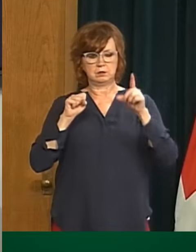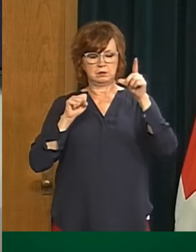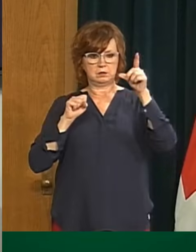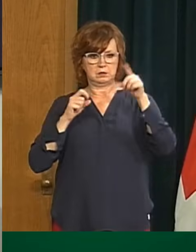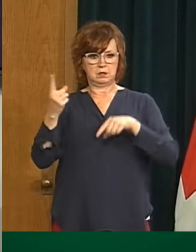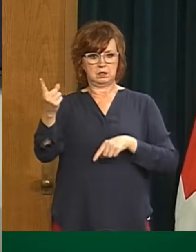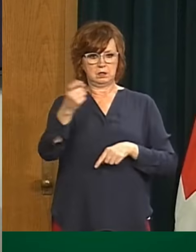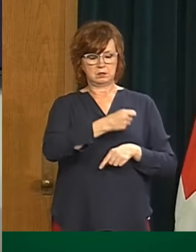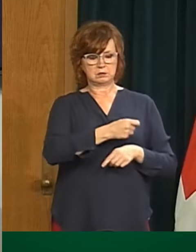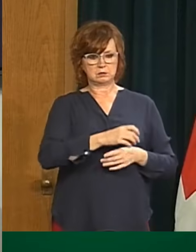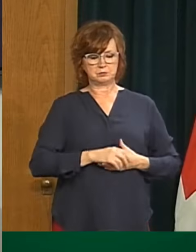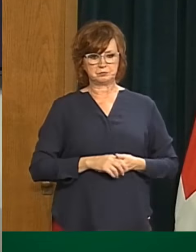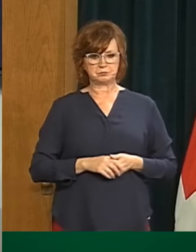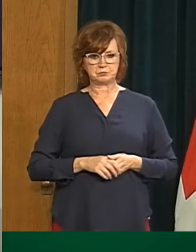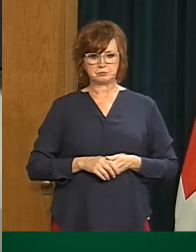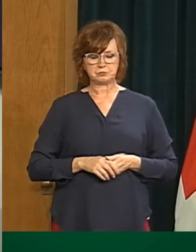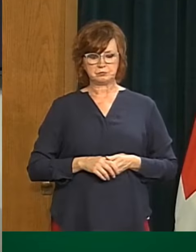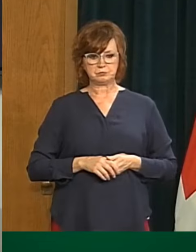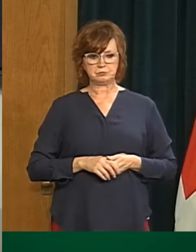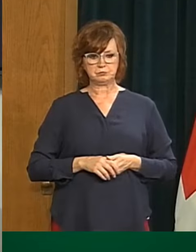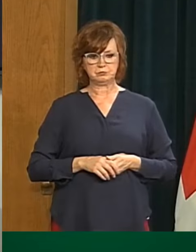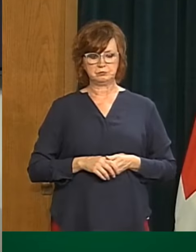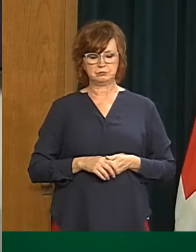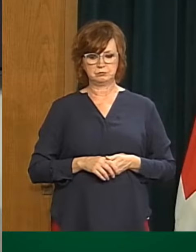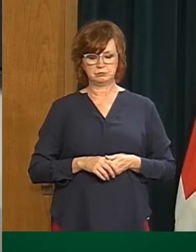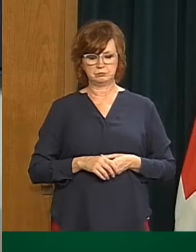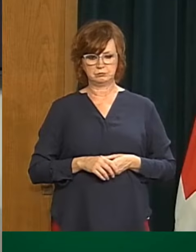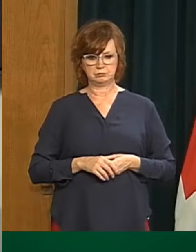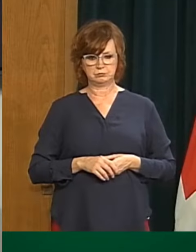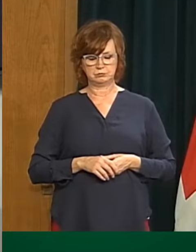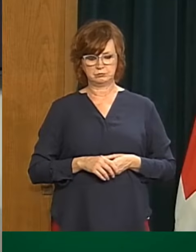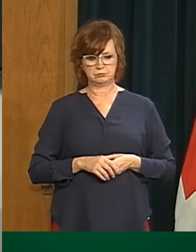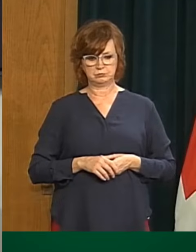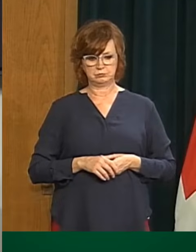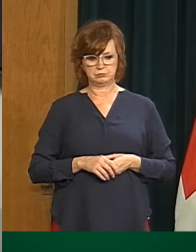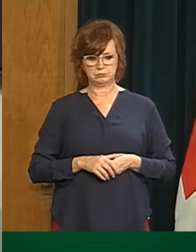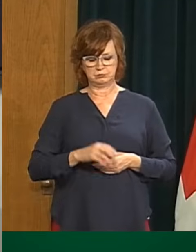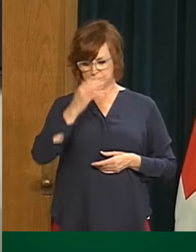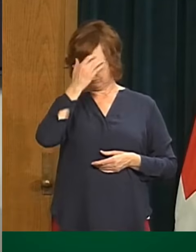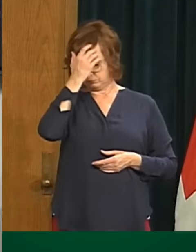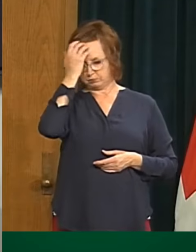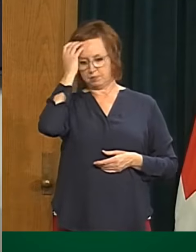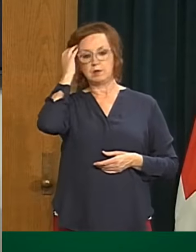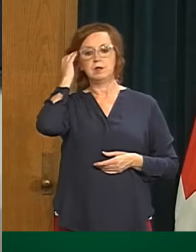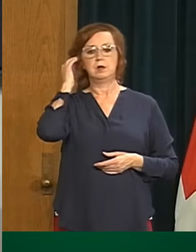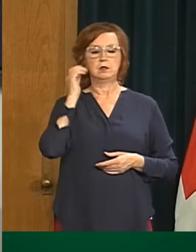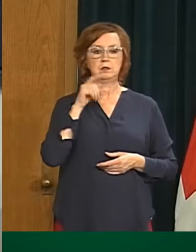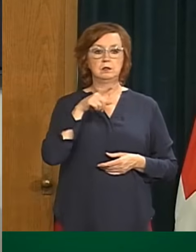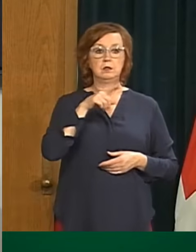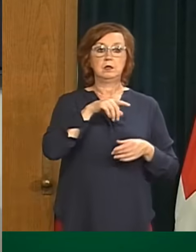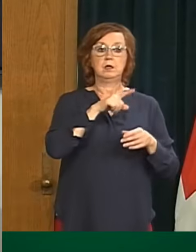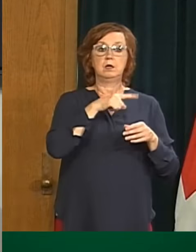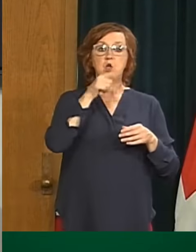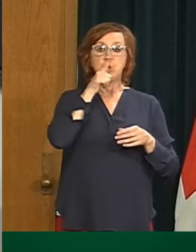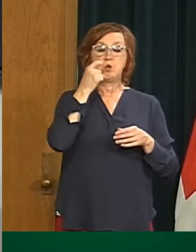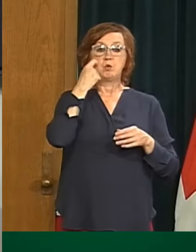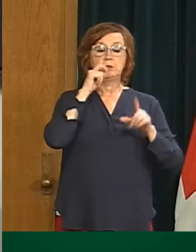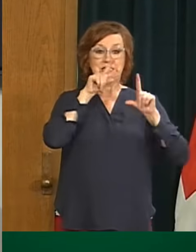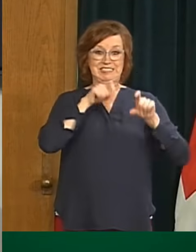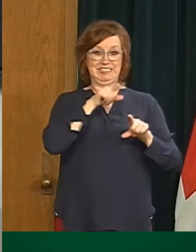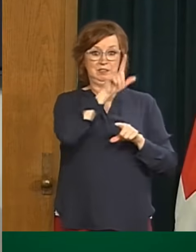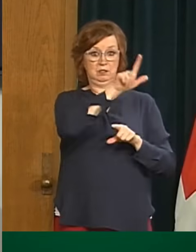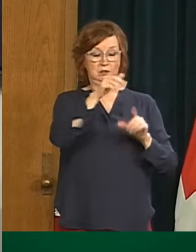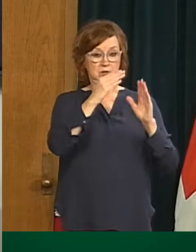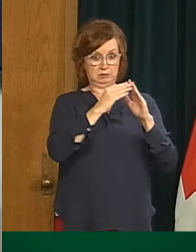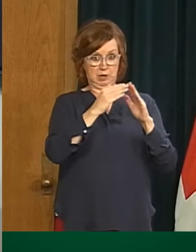breakdown of are these people that are testing positive in the Loche all symptomatic? Are we seeing asymptomatic people being